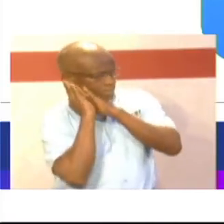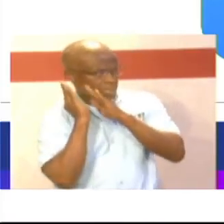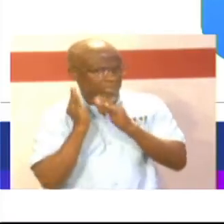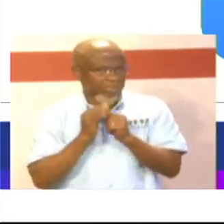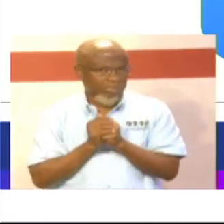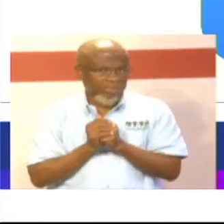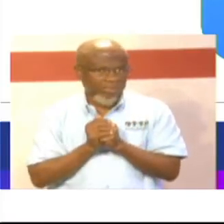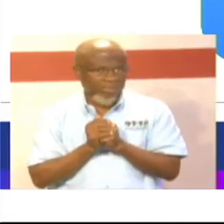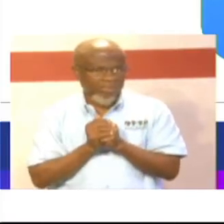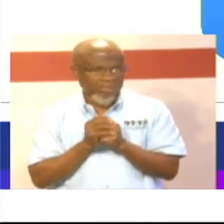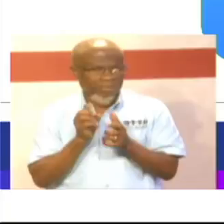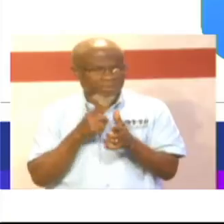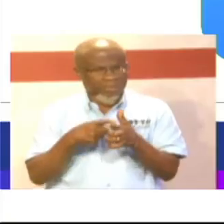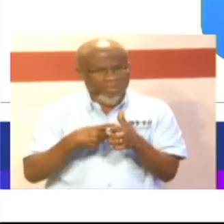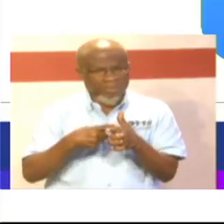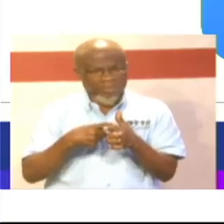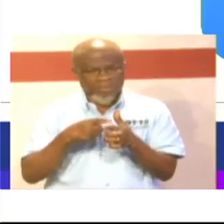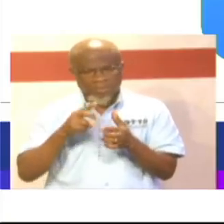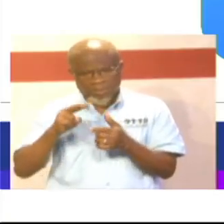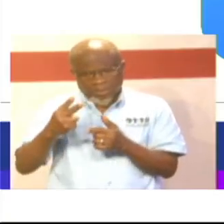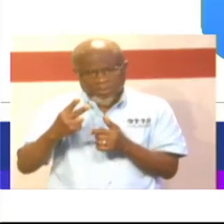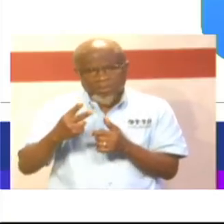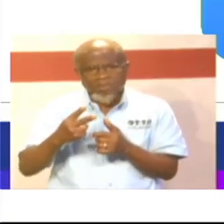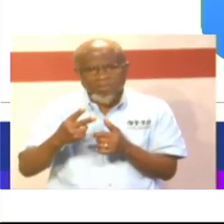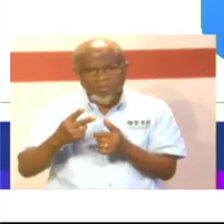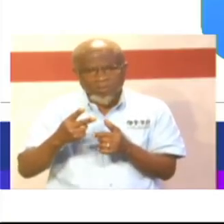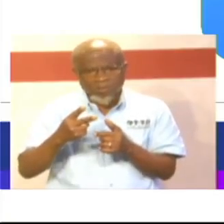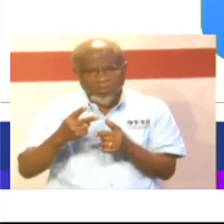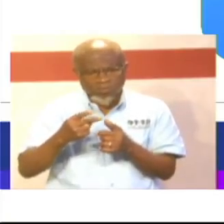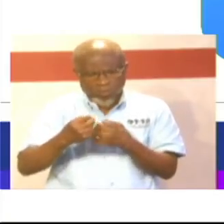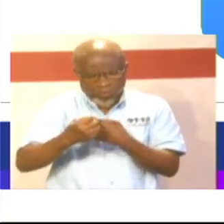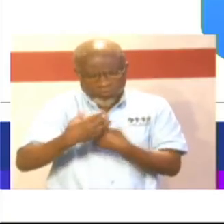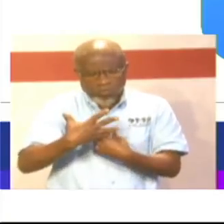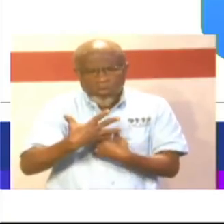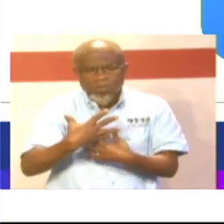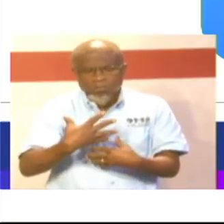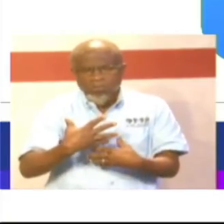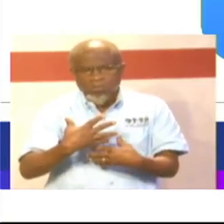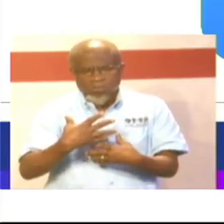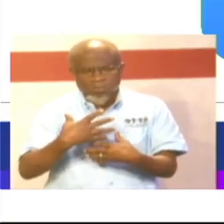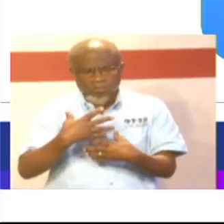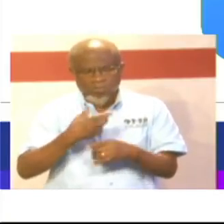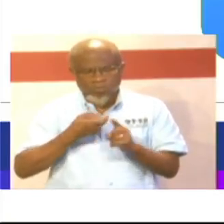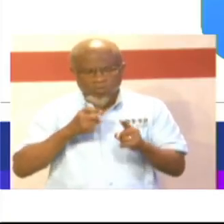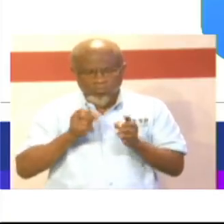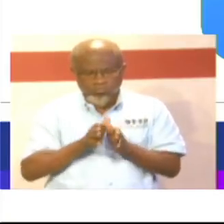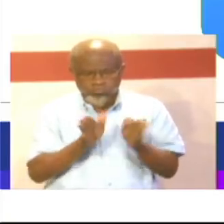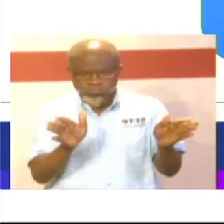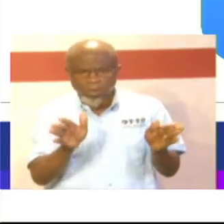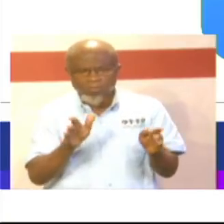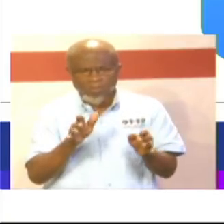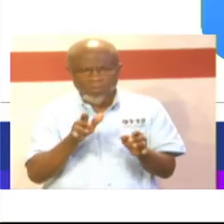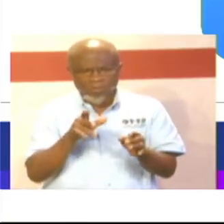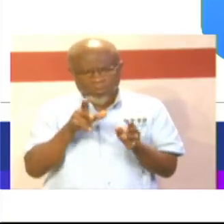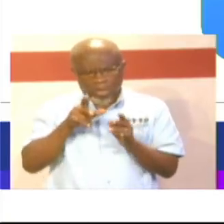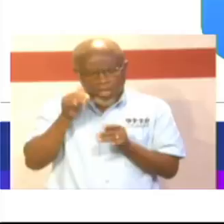is a question sent in by a member of the public saying that the person is aware that or been informed that in